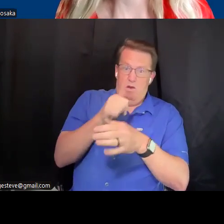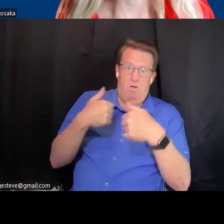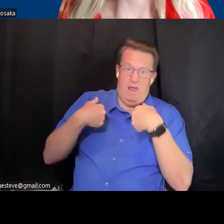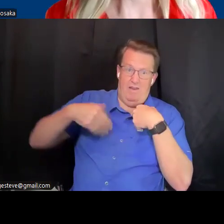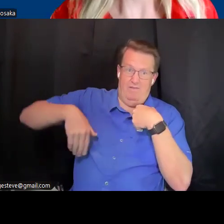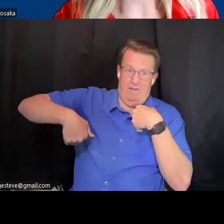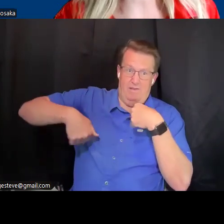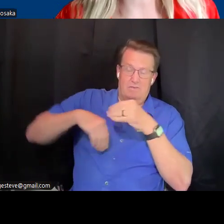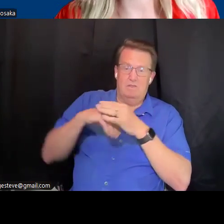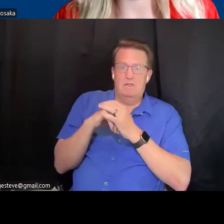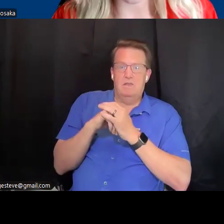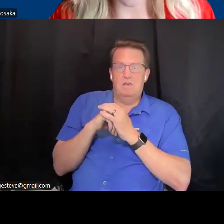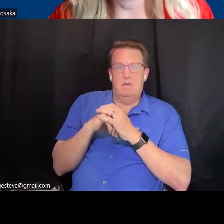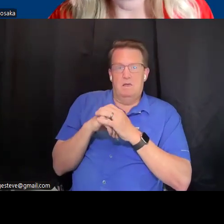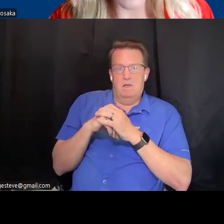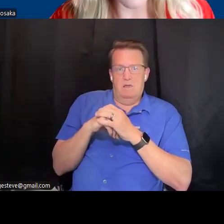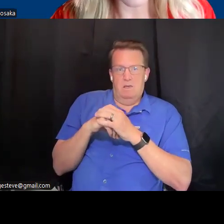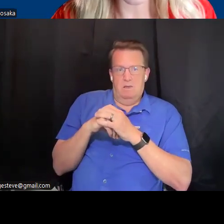Next slide, please.